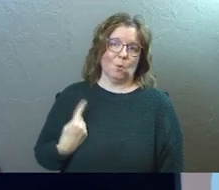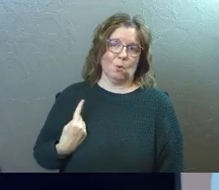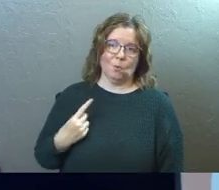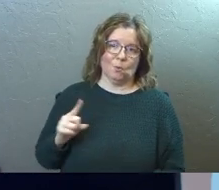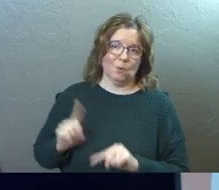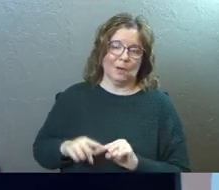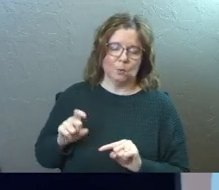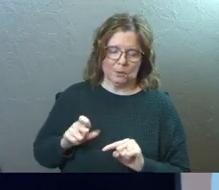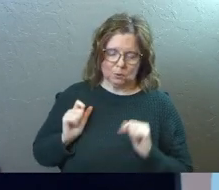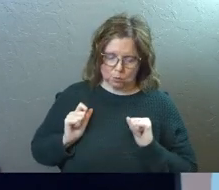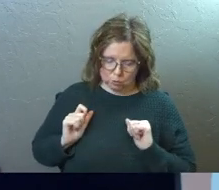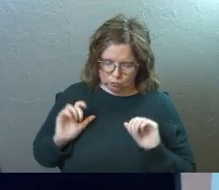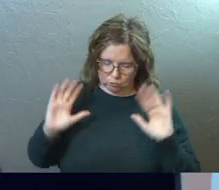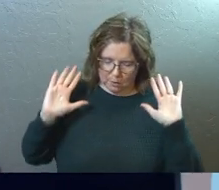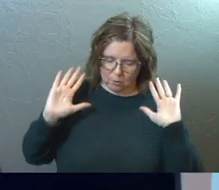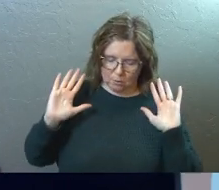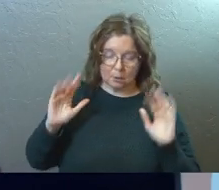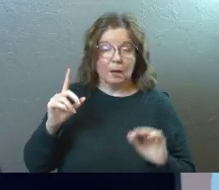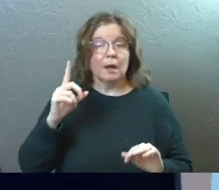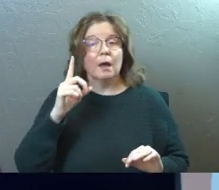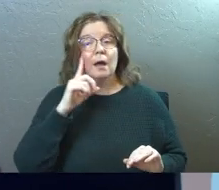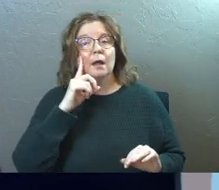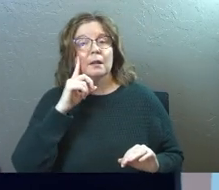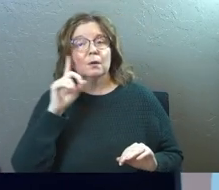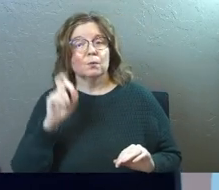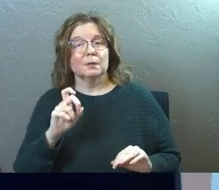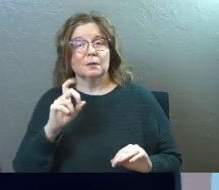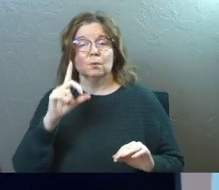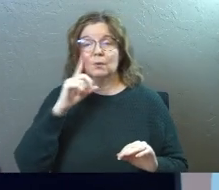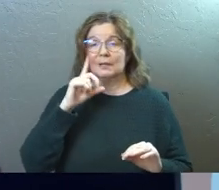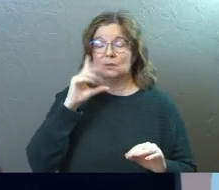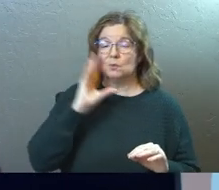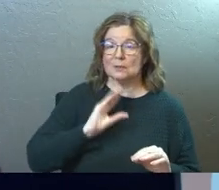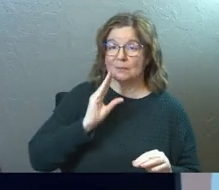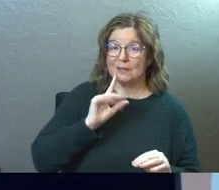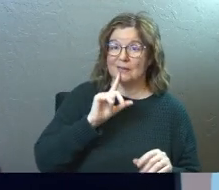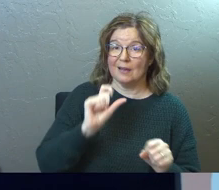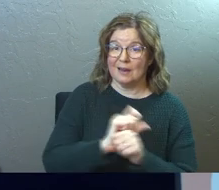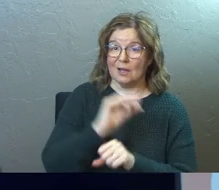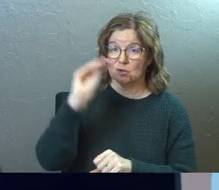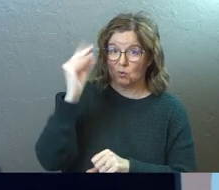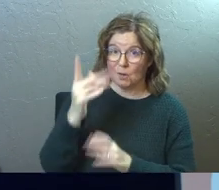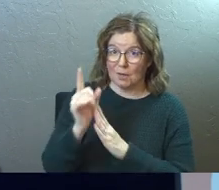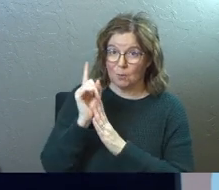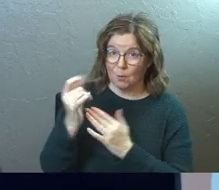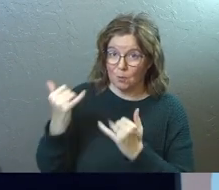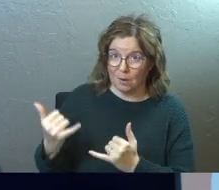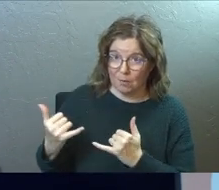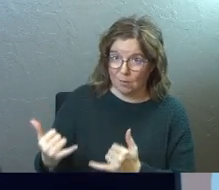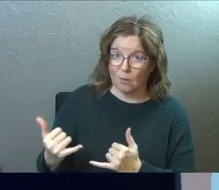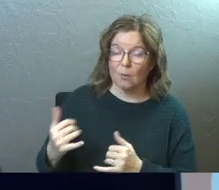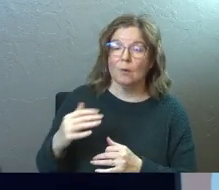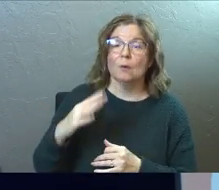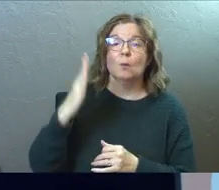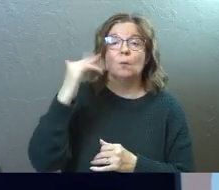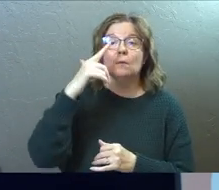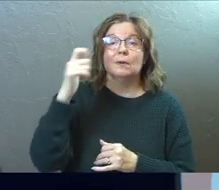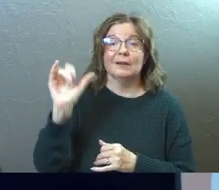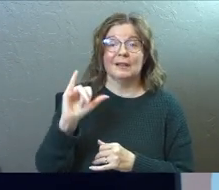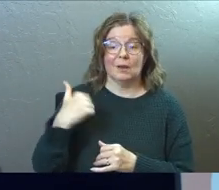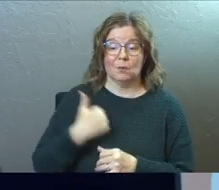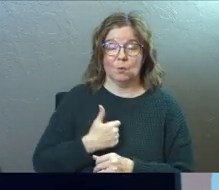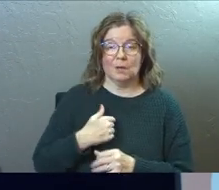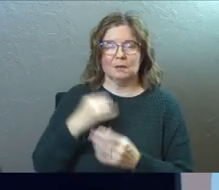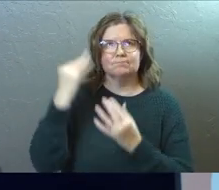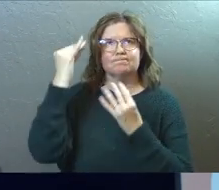to surrender. And I think we need to experience an actual grace moment right here, right now in this room. Because just like